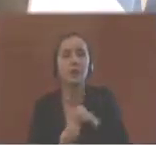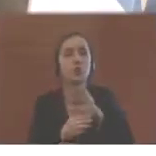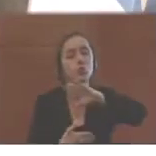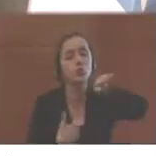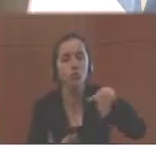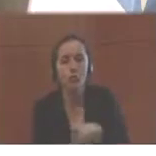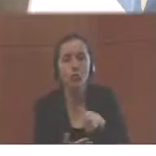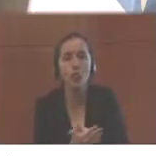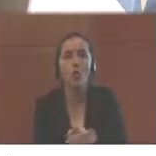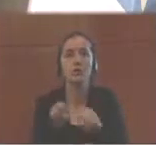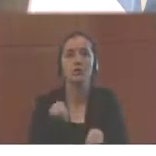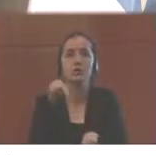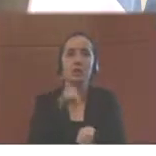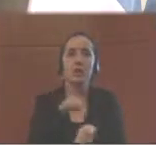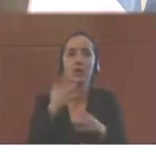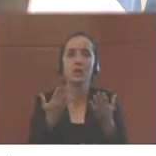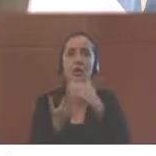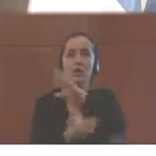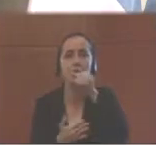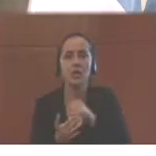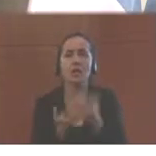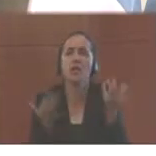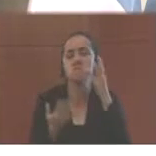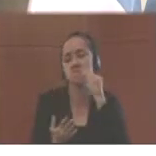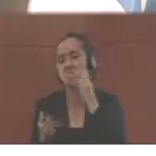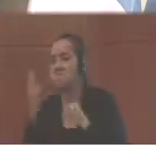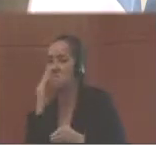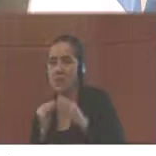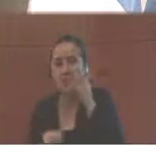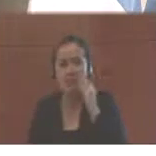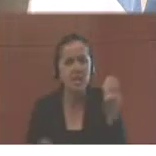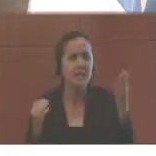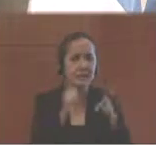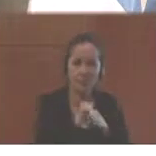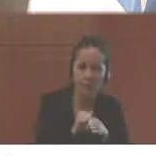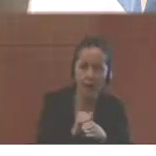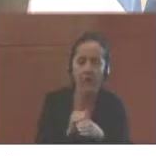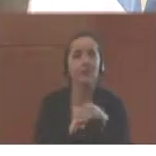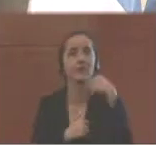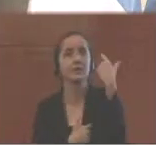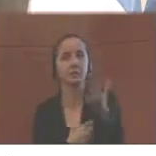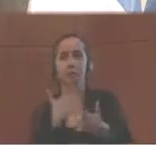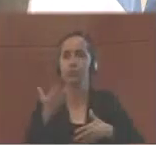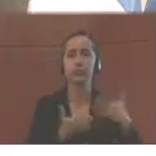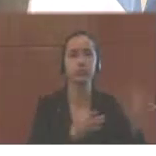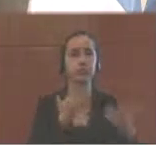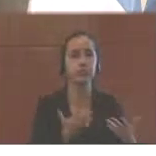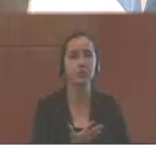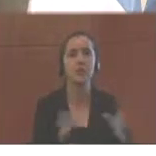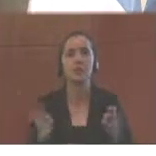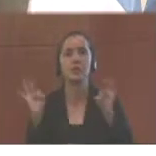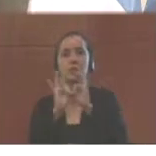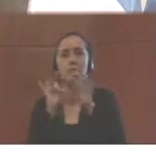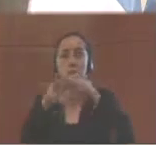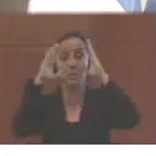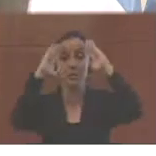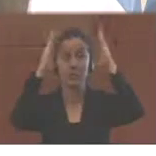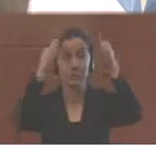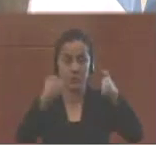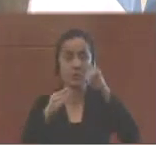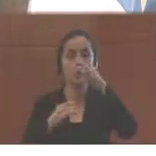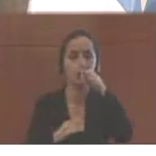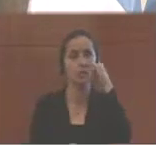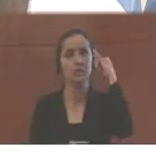regional spaces, national and regional spaces for exchanging experiences and good practices on risk management that